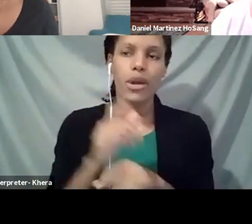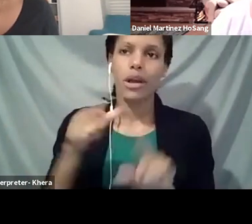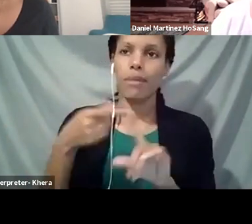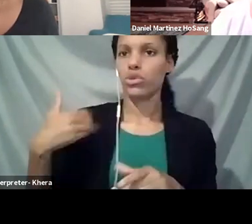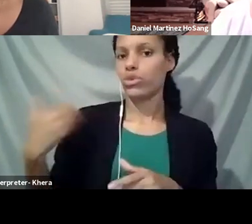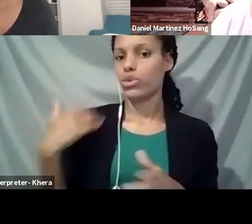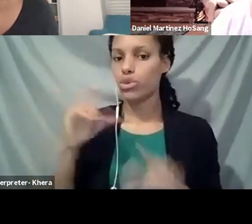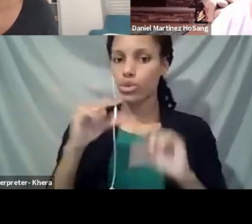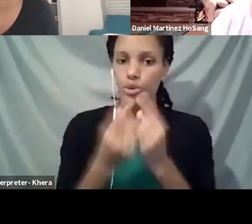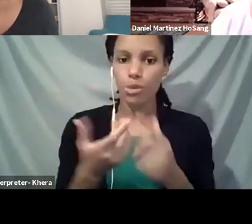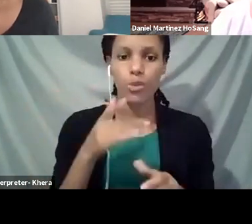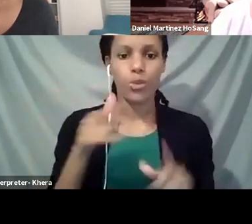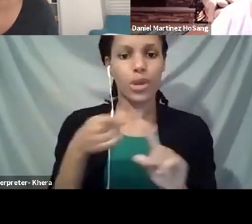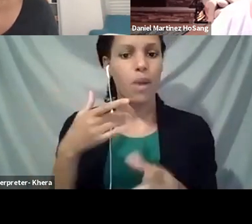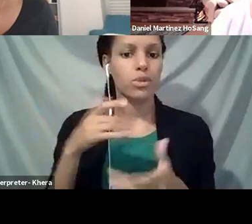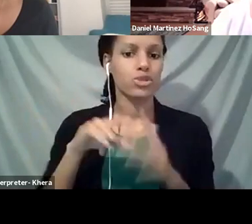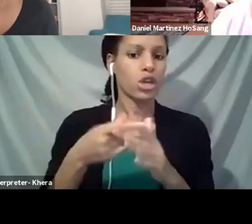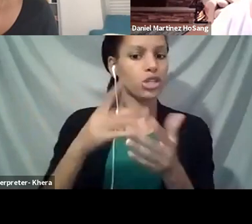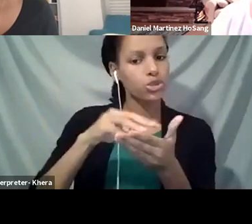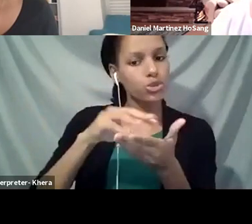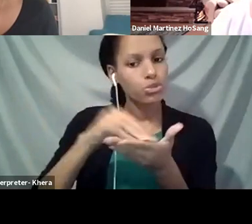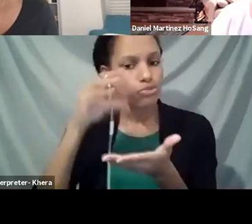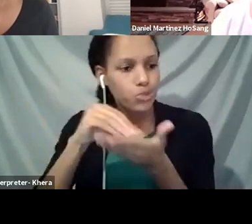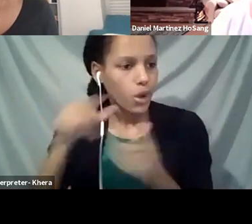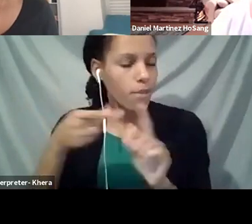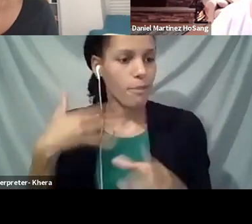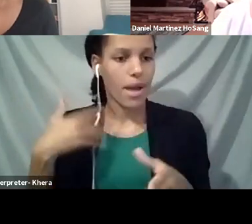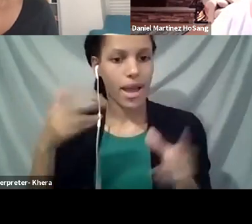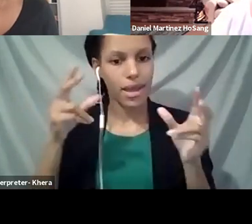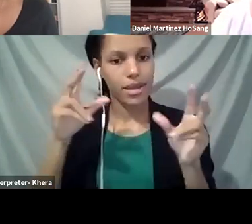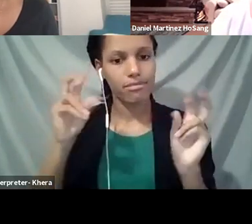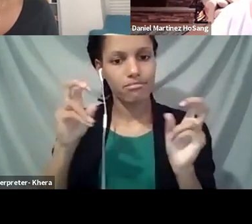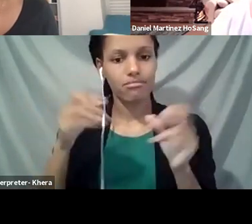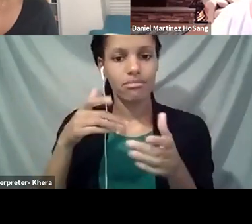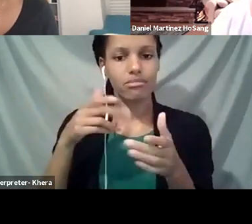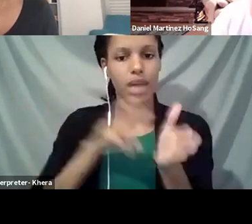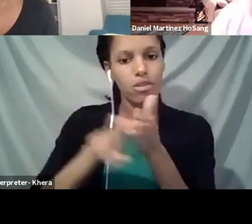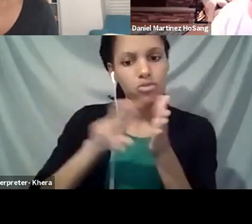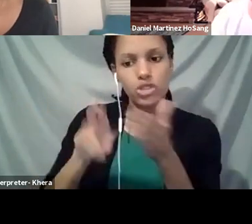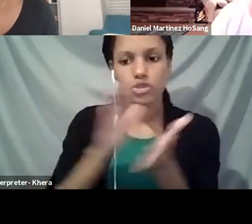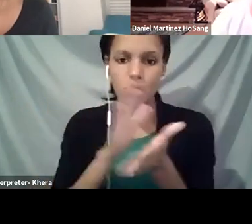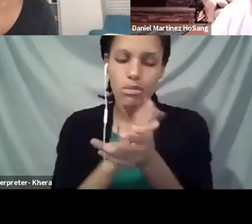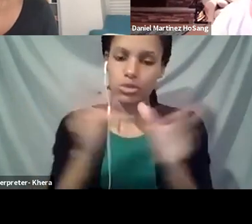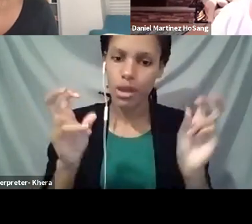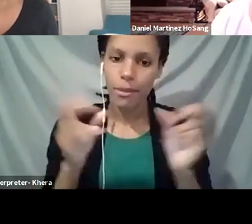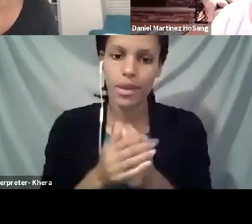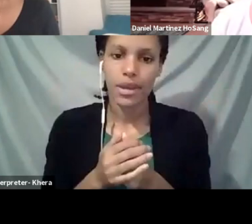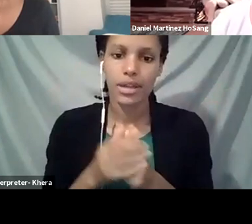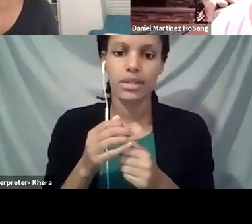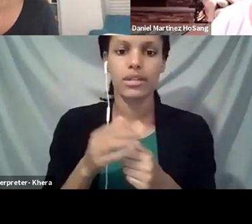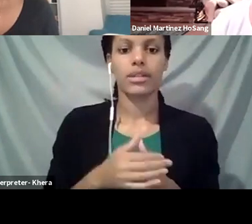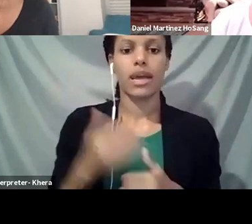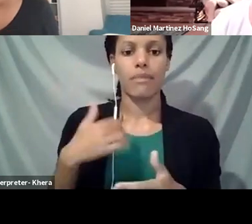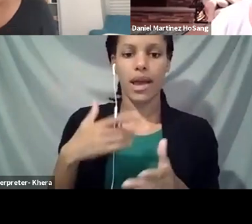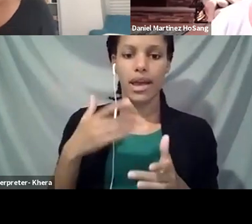thesis topic, you know, I was hearing from my initial interviews with people in the Asian American community that yes, Asians